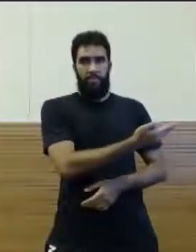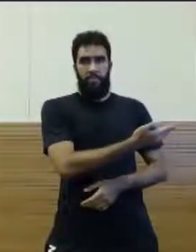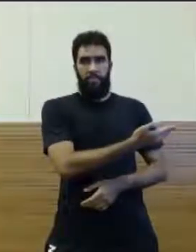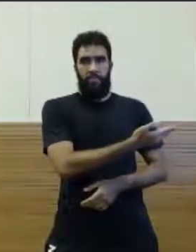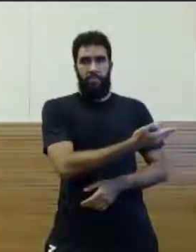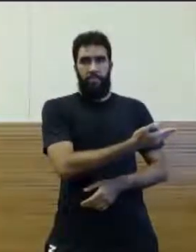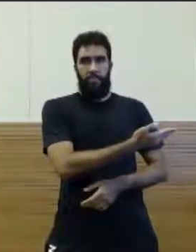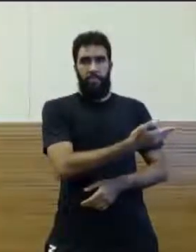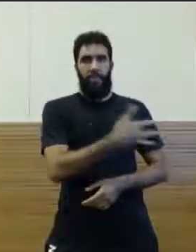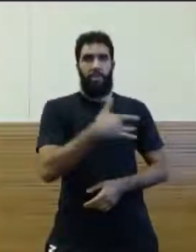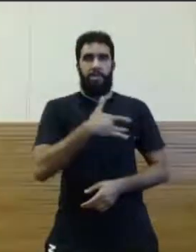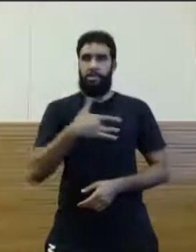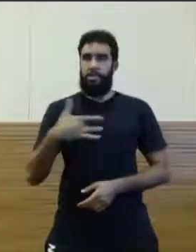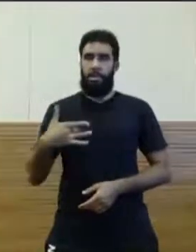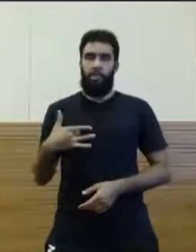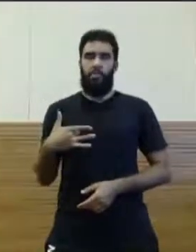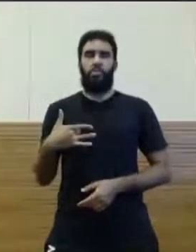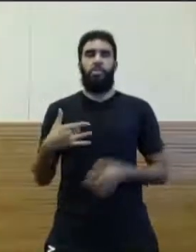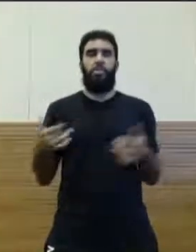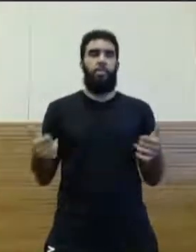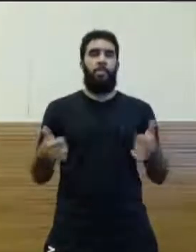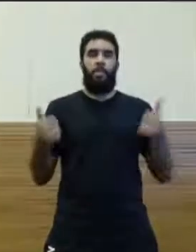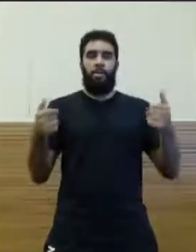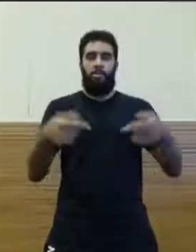of the Colombian family.